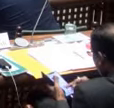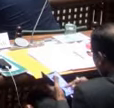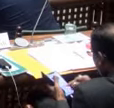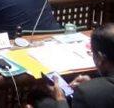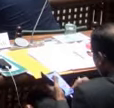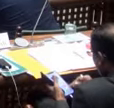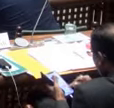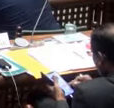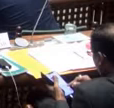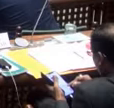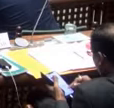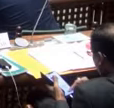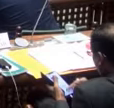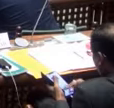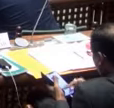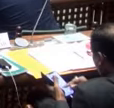Secretary General.